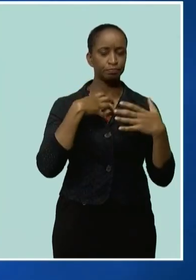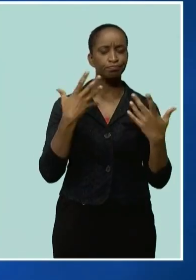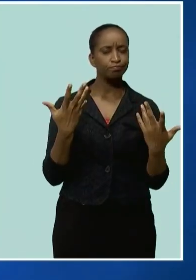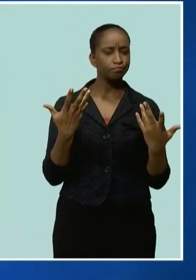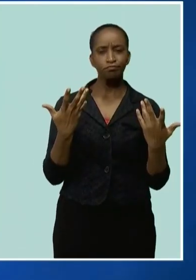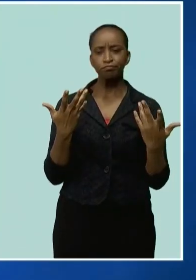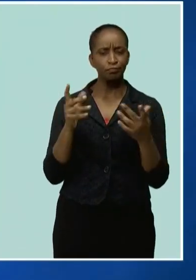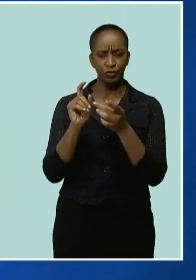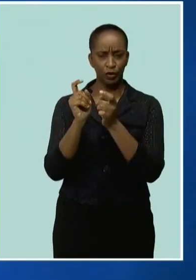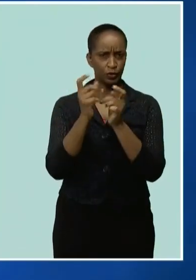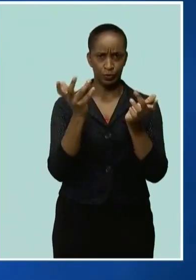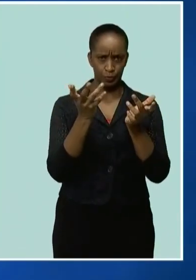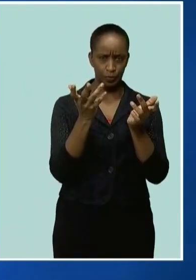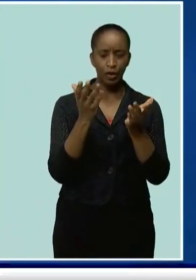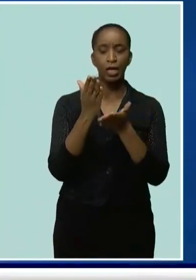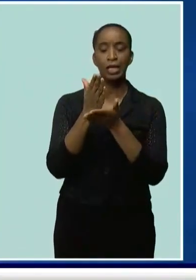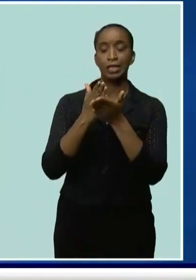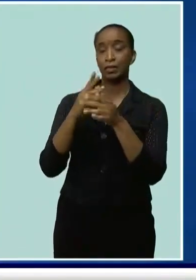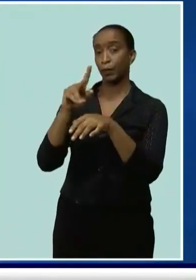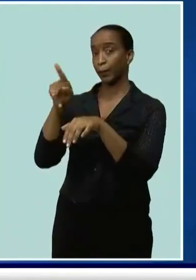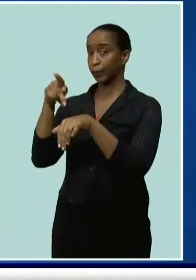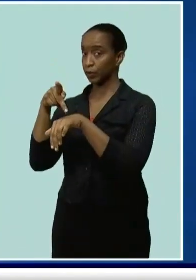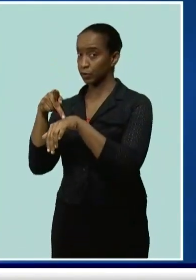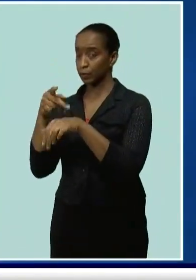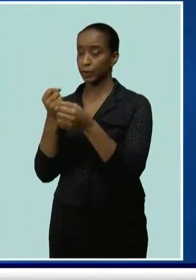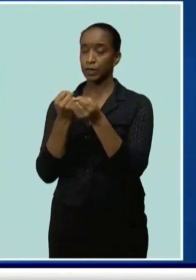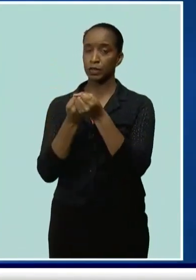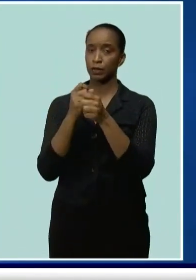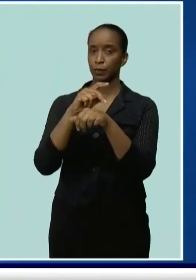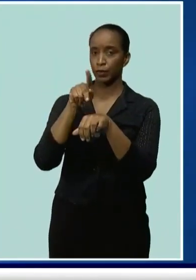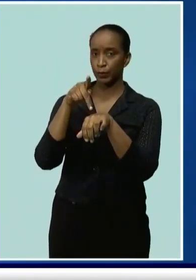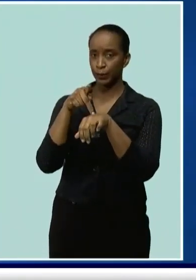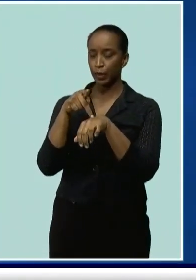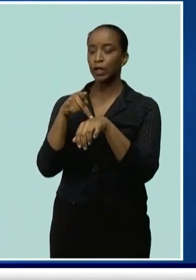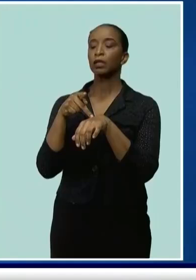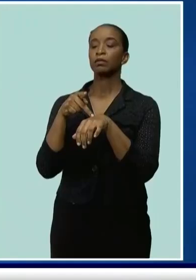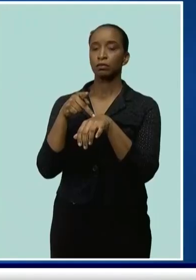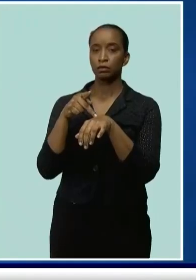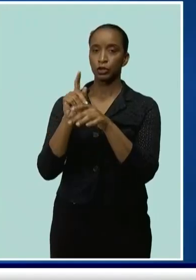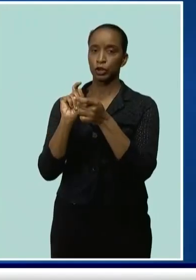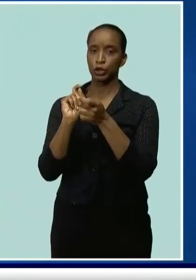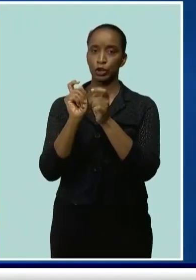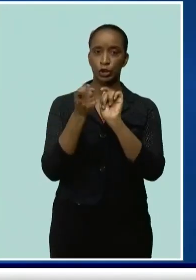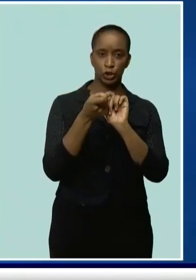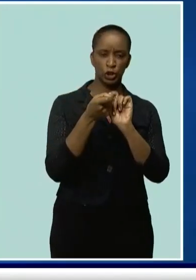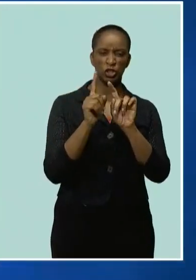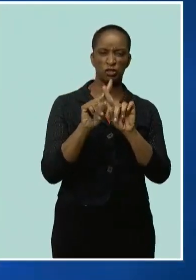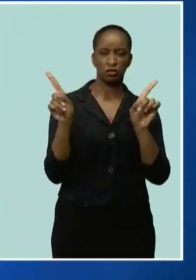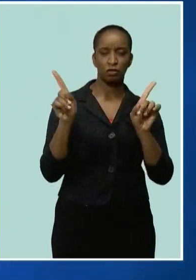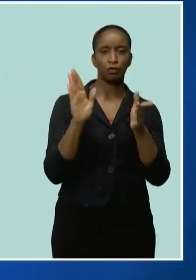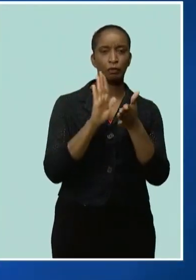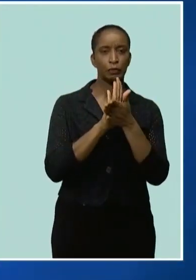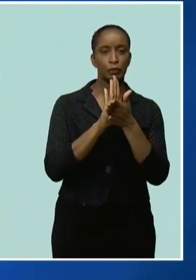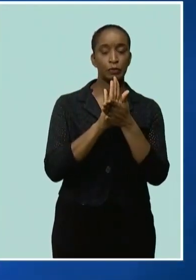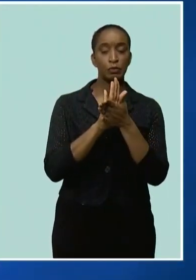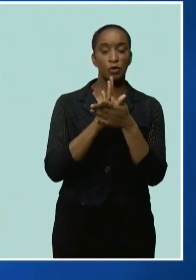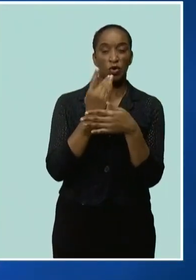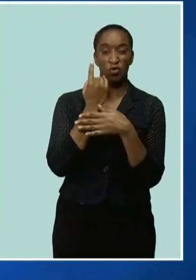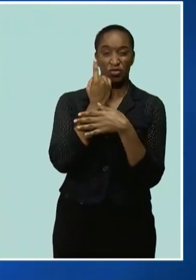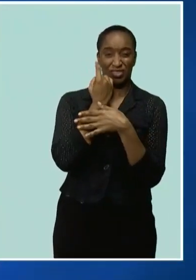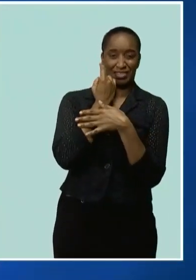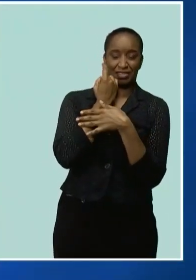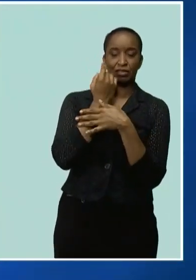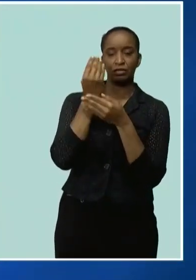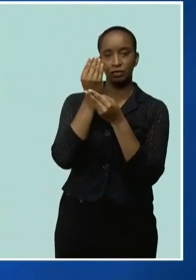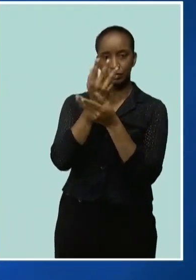principals and deputy principals were informed of their reassignment to different schools only within the last few days. Some teachers who spoke